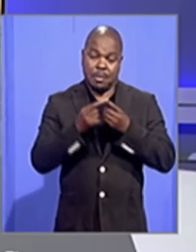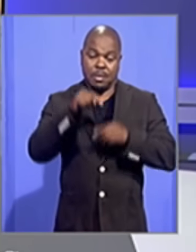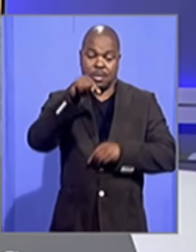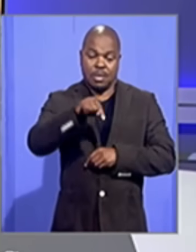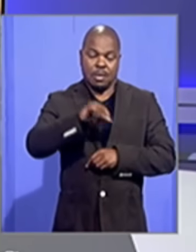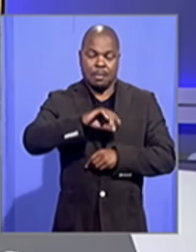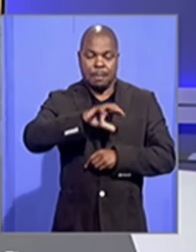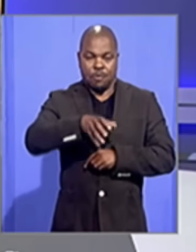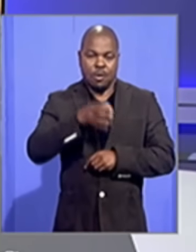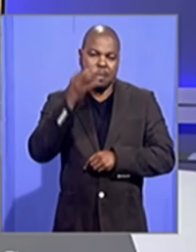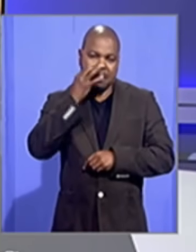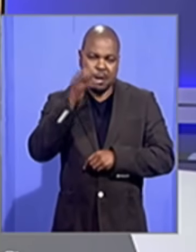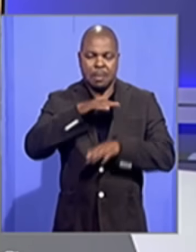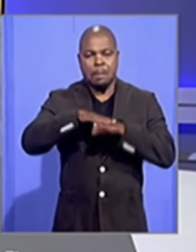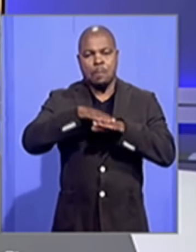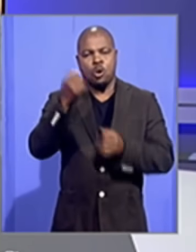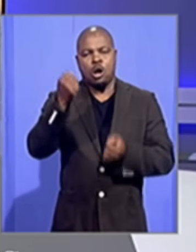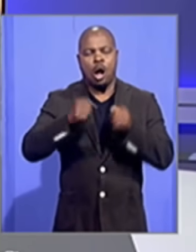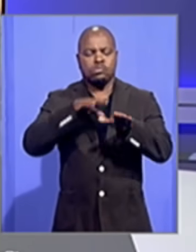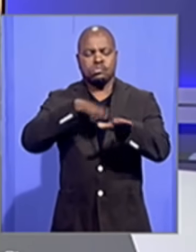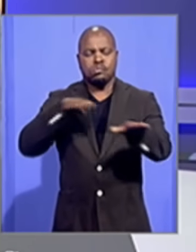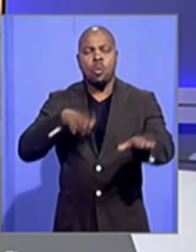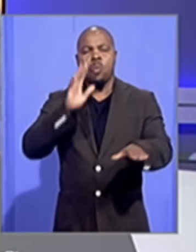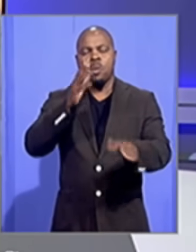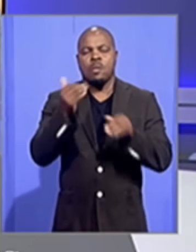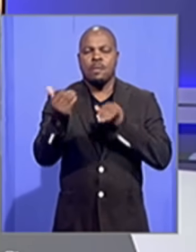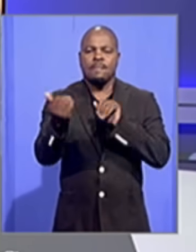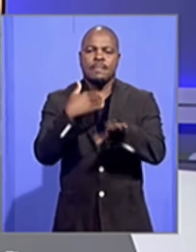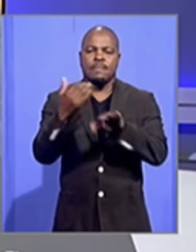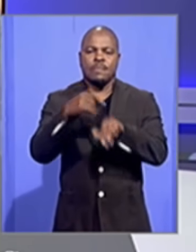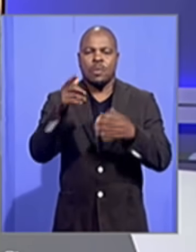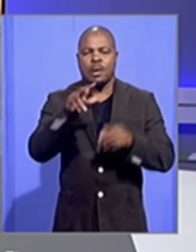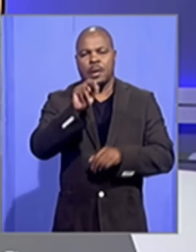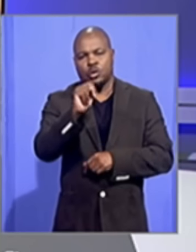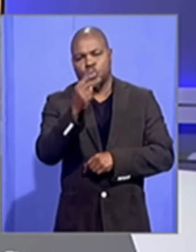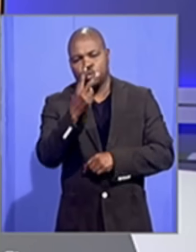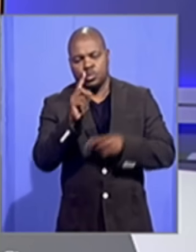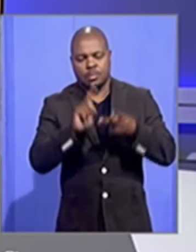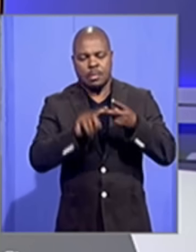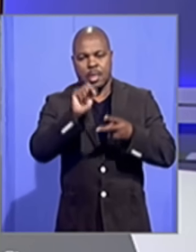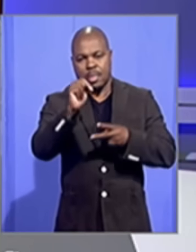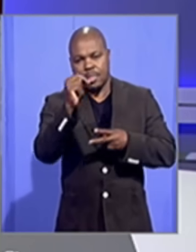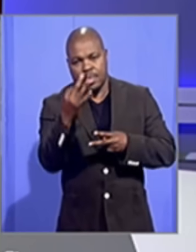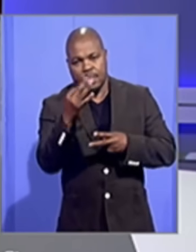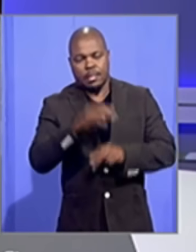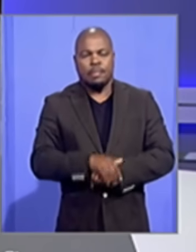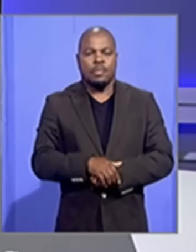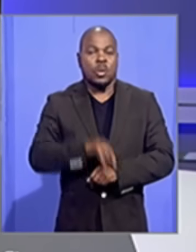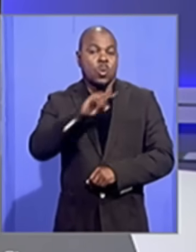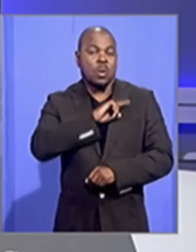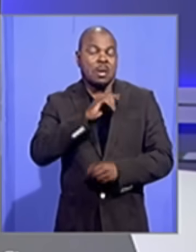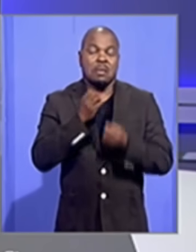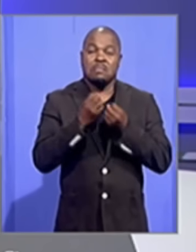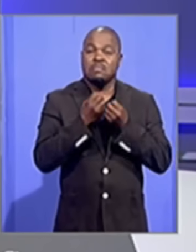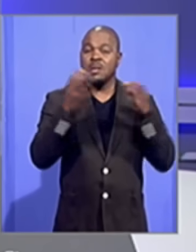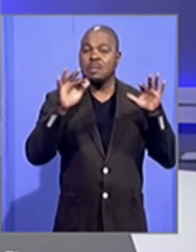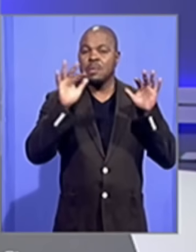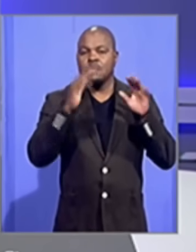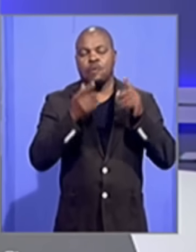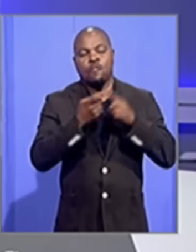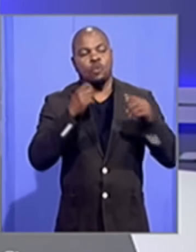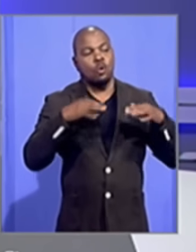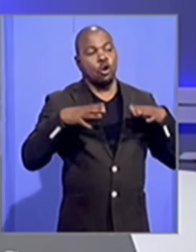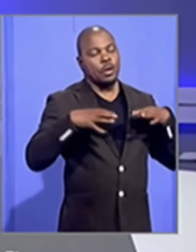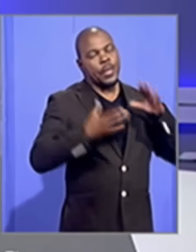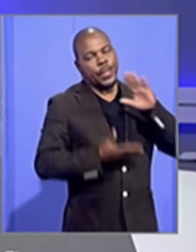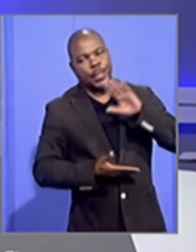le solofetse selo se se kwa godimo sa pharakano kwa ditseleng tse dikgolo tsa N2 le N3 jaaka batho ba le bantsi ba boa go tswa kwa